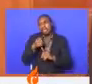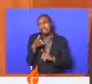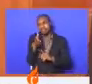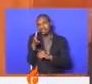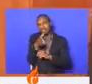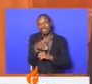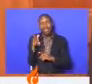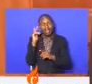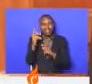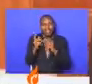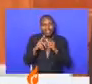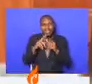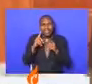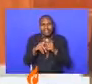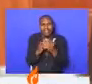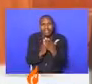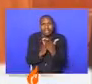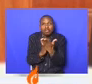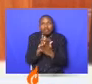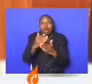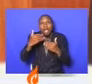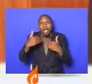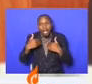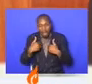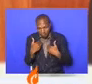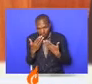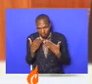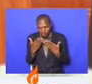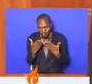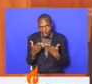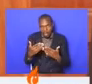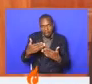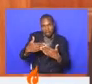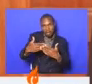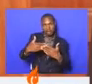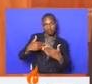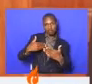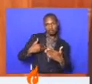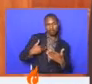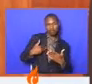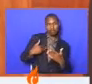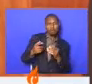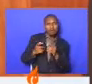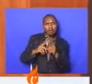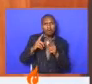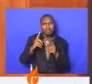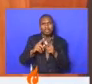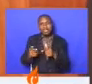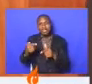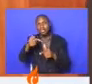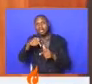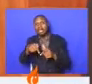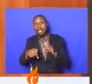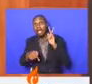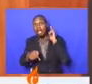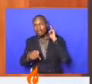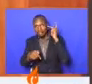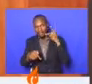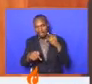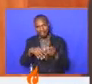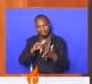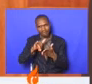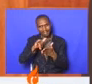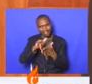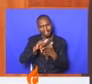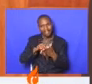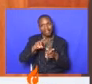Mogirango. The referendum that we had a problem with before, she's ready to see how we can revamp that